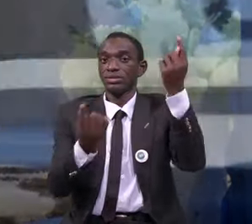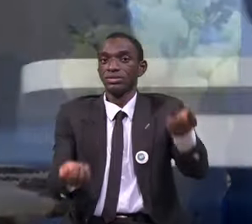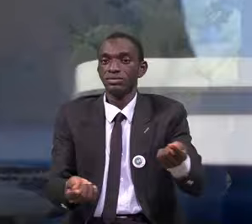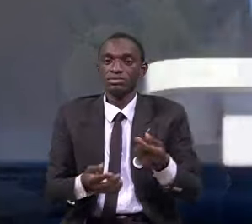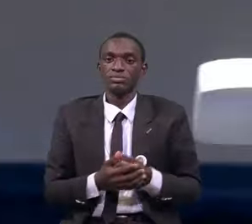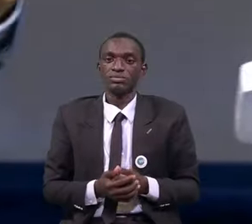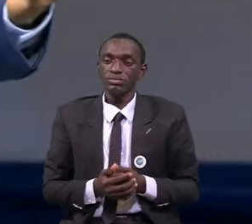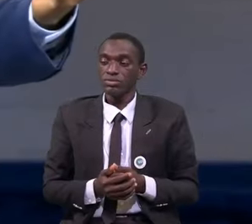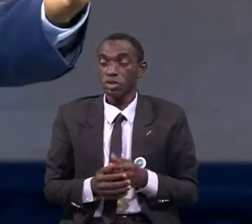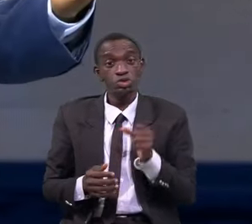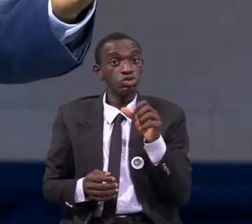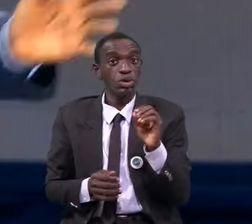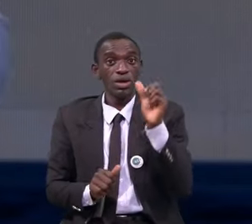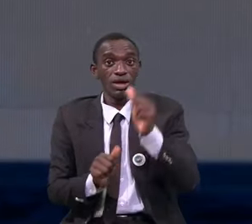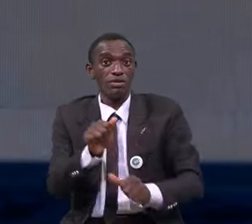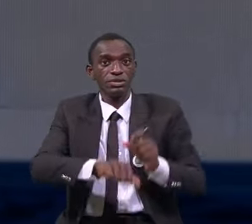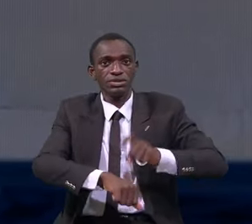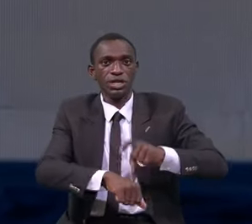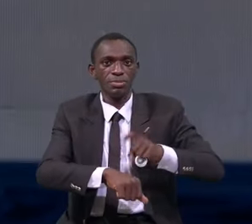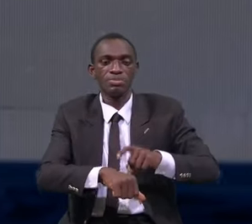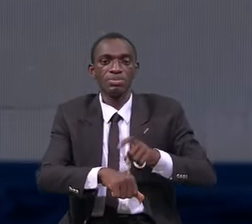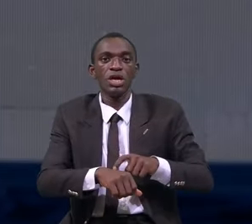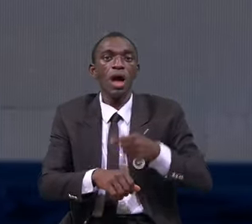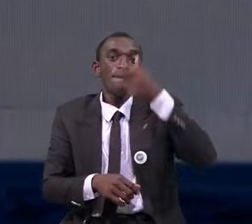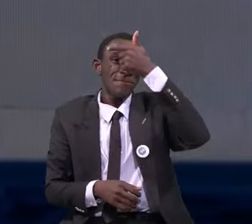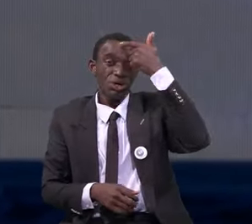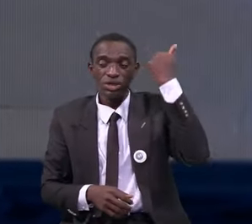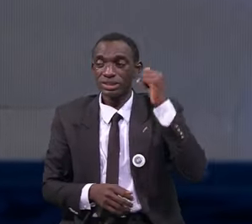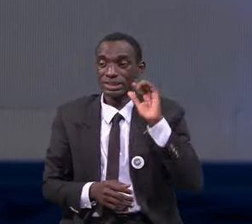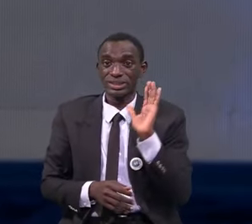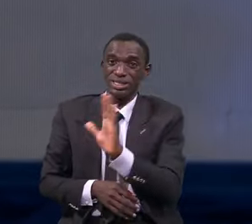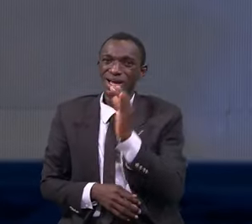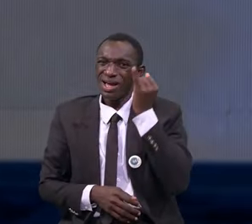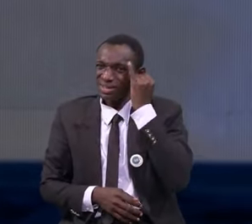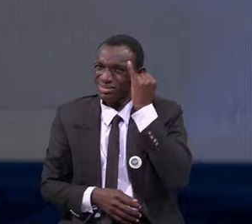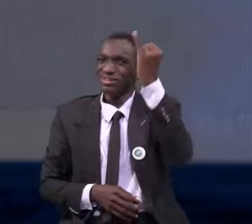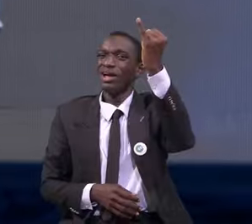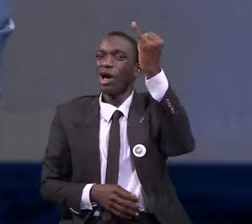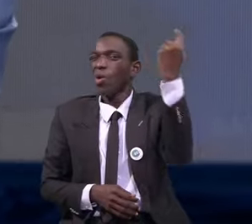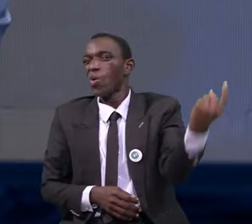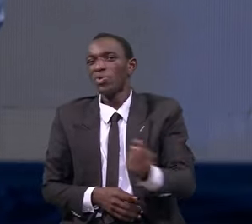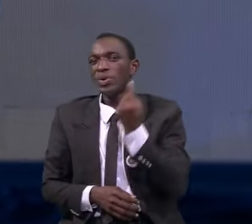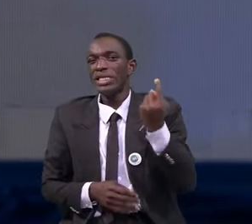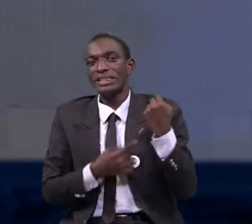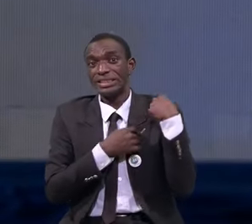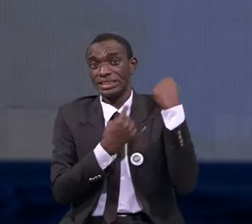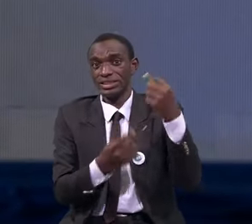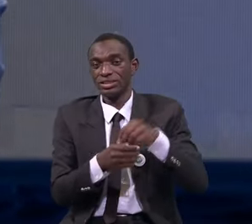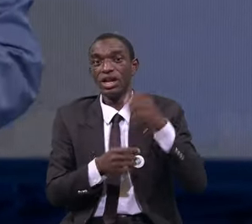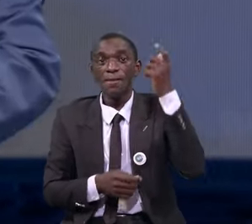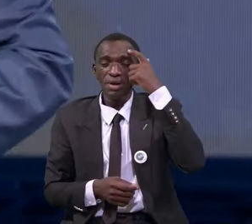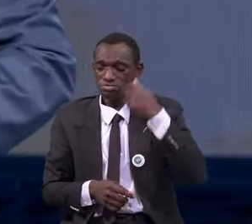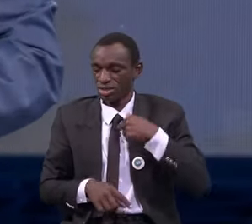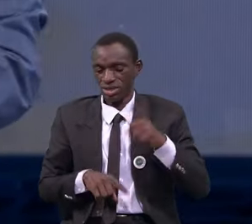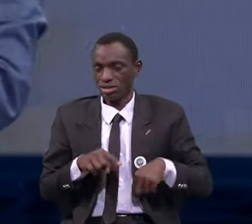And so every time, because that idea had been moving on in the brain a long time, I cannot get